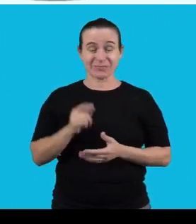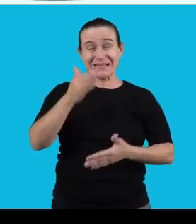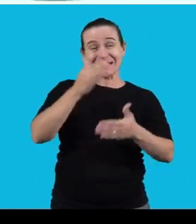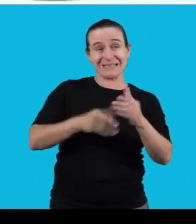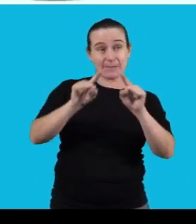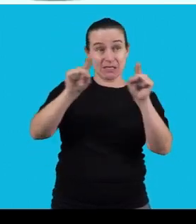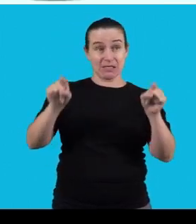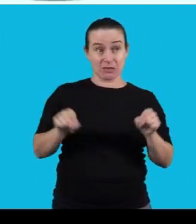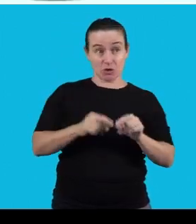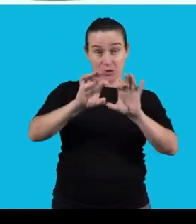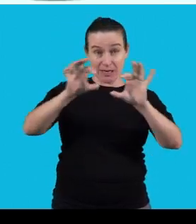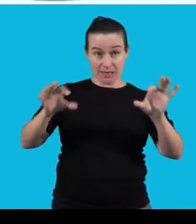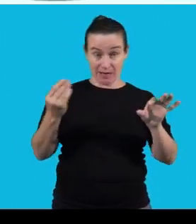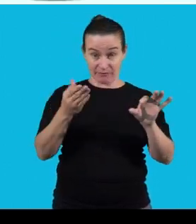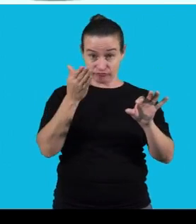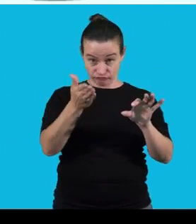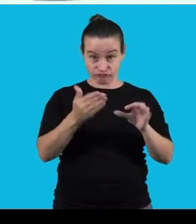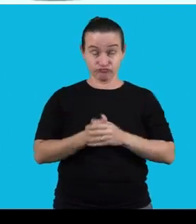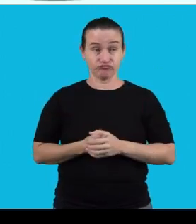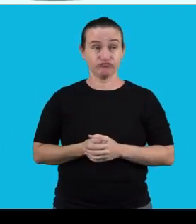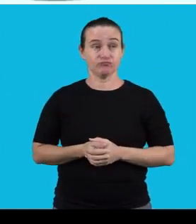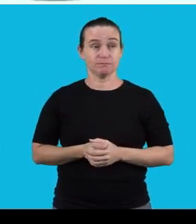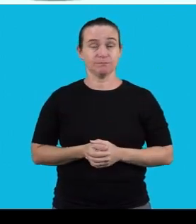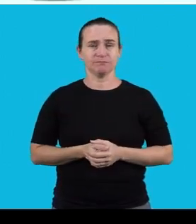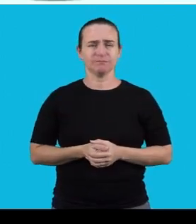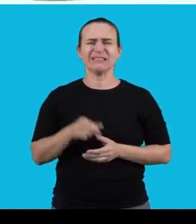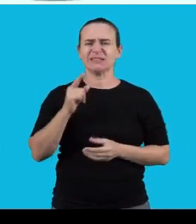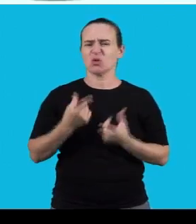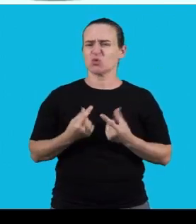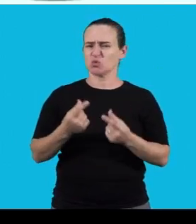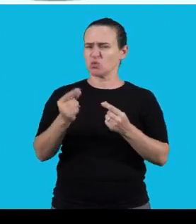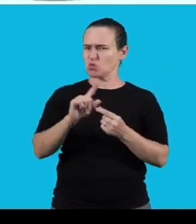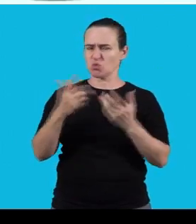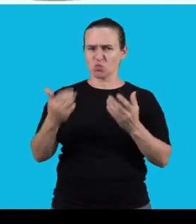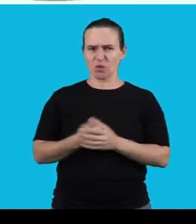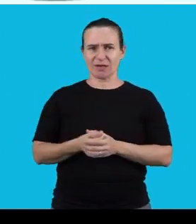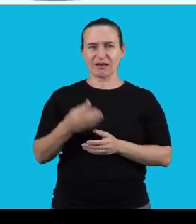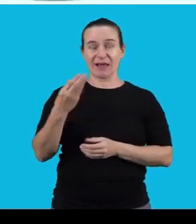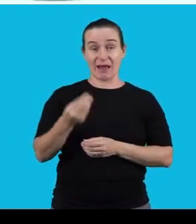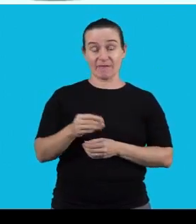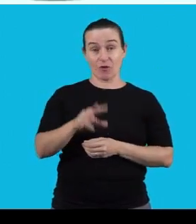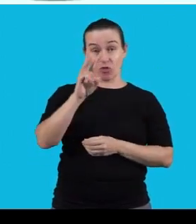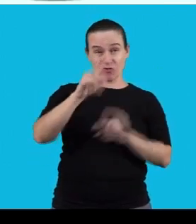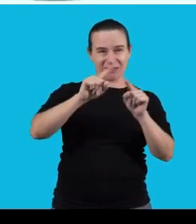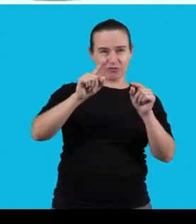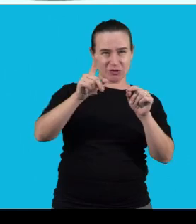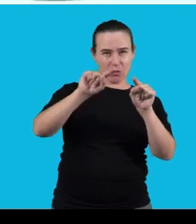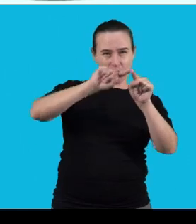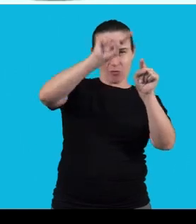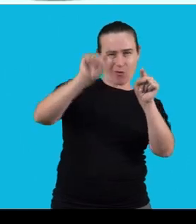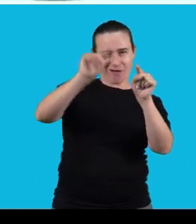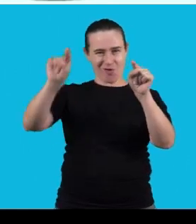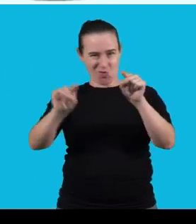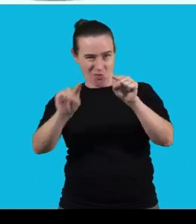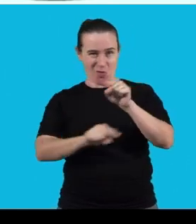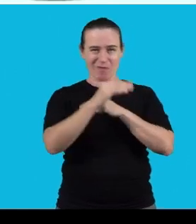Semicircular canals, at the other hand, these are the semicircular canals. So what they do, they run in 3 different planes. You can see